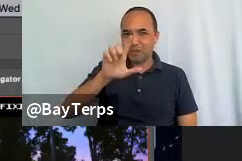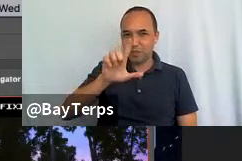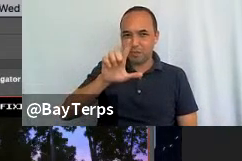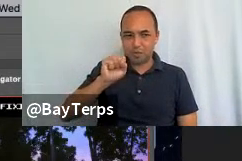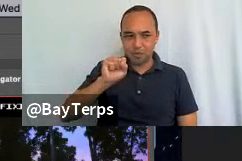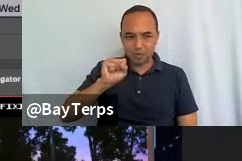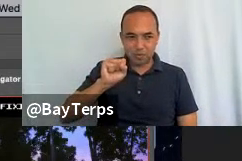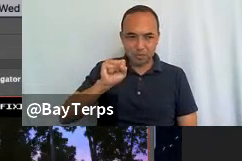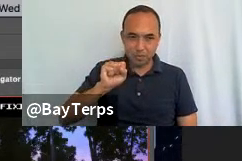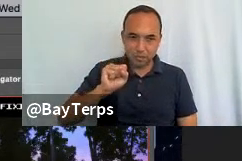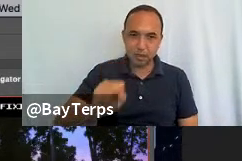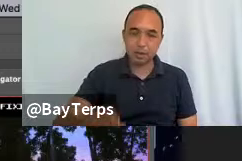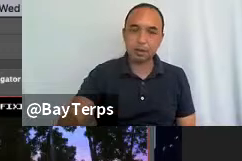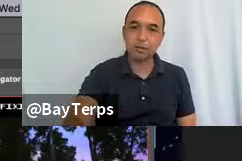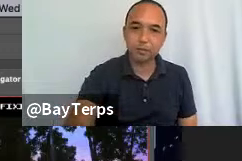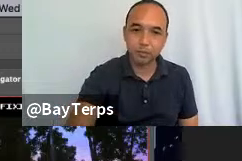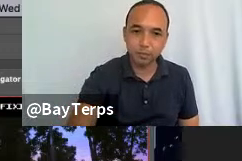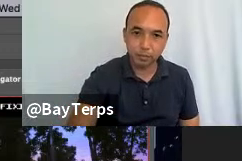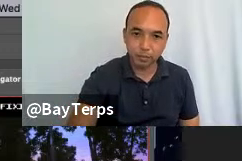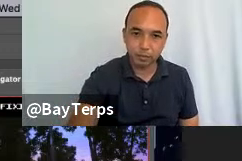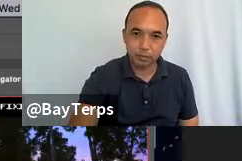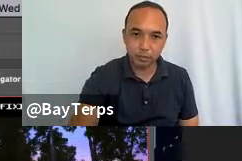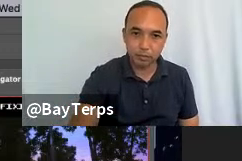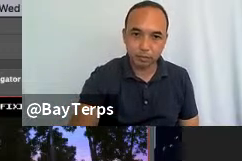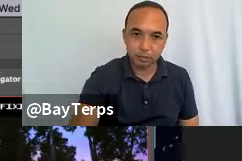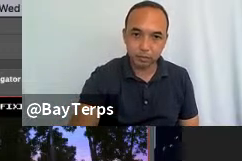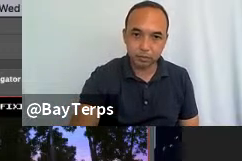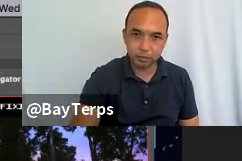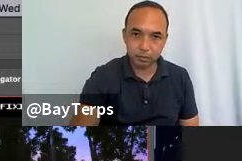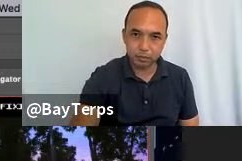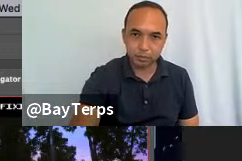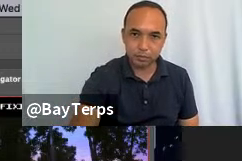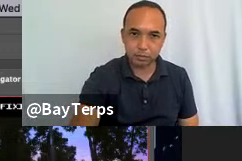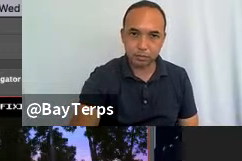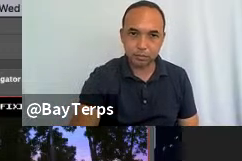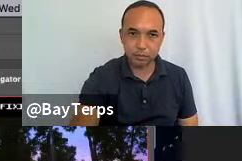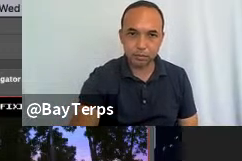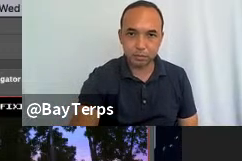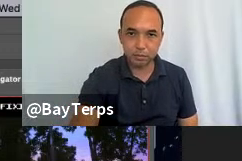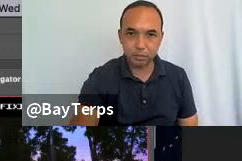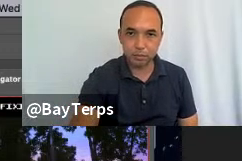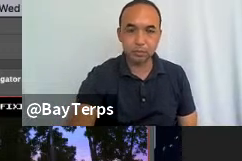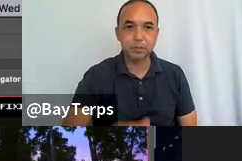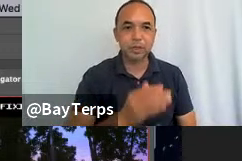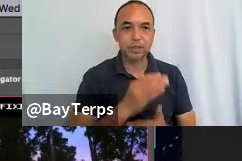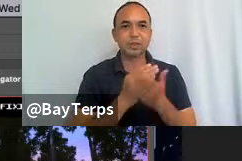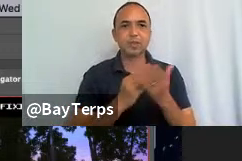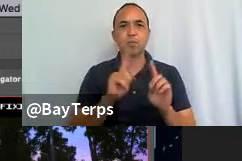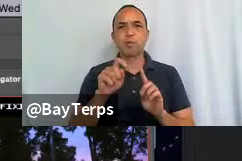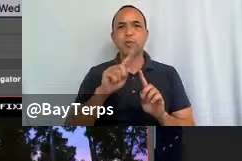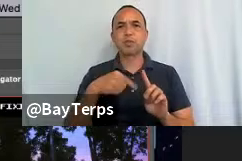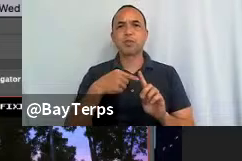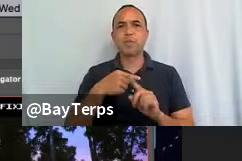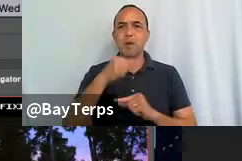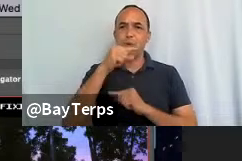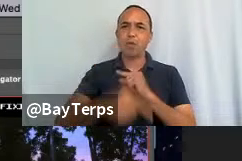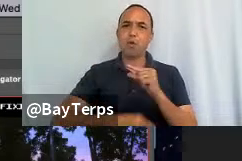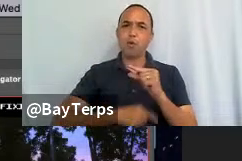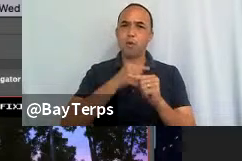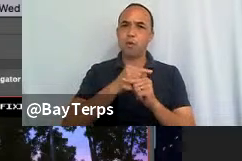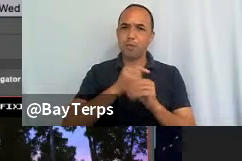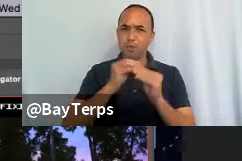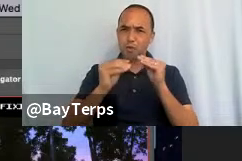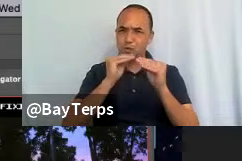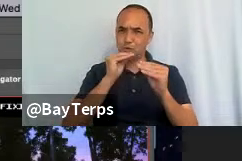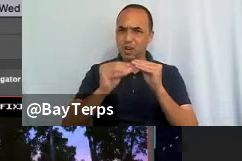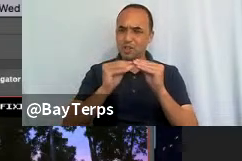And Riley, there's a couple of questions about global corrections, which is a bit technical, but why this method